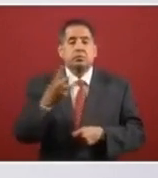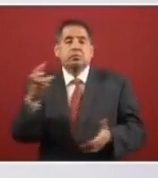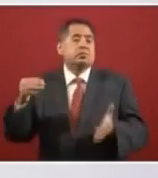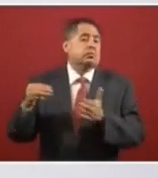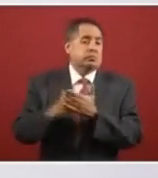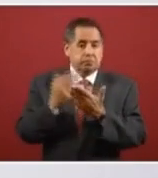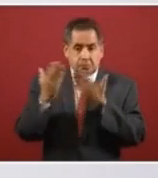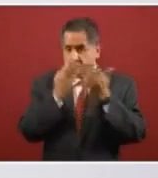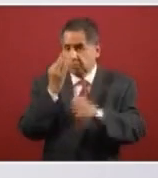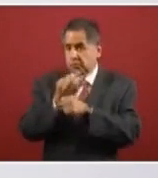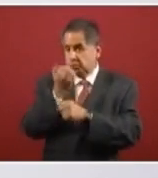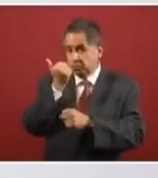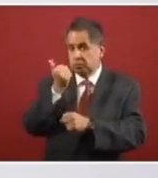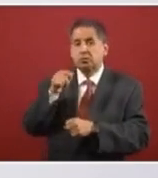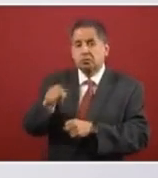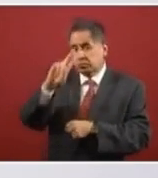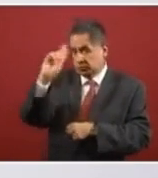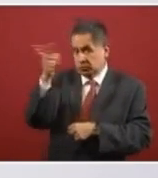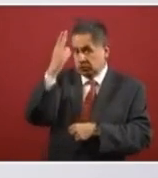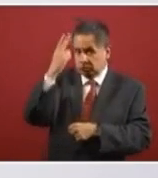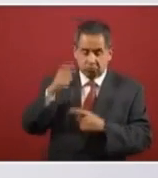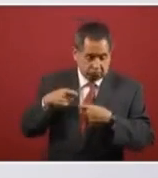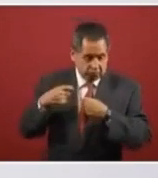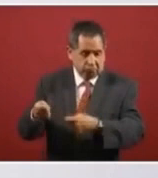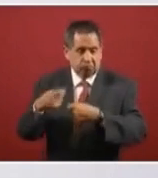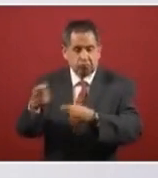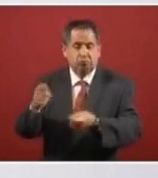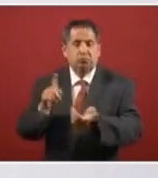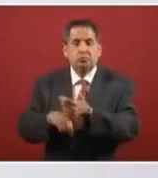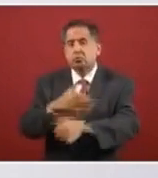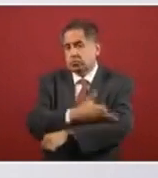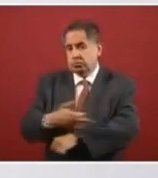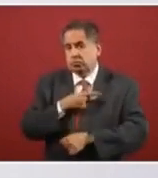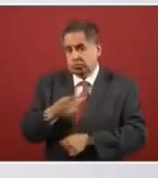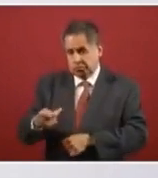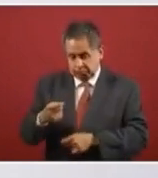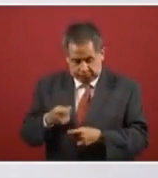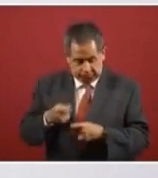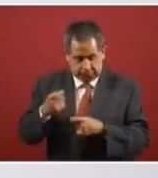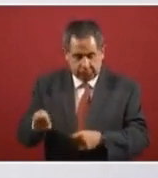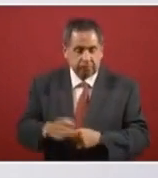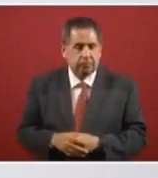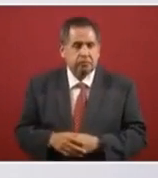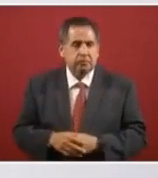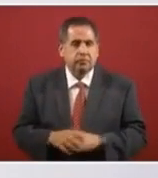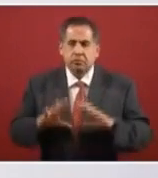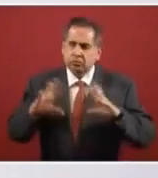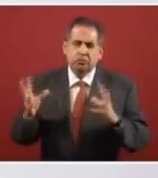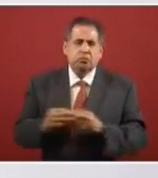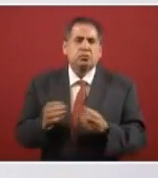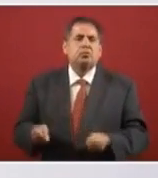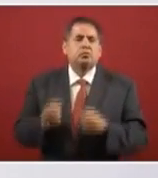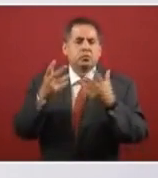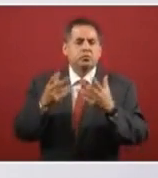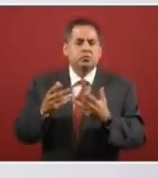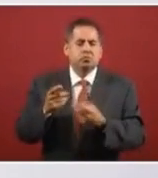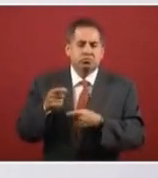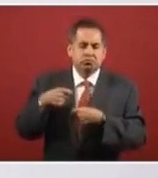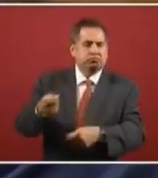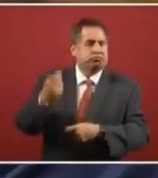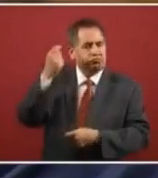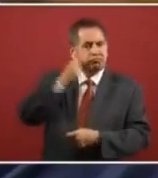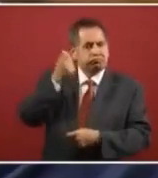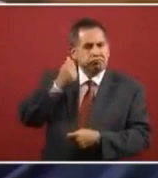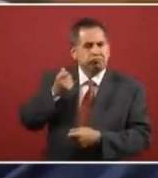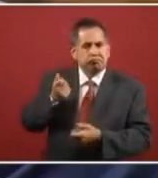300,000 students university level of poor families in the total they're